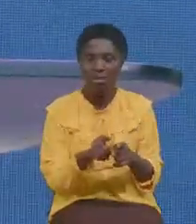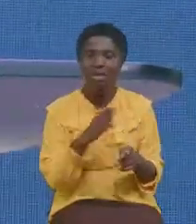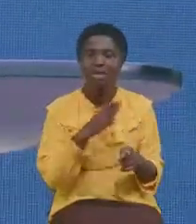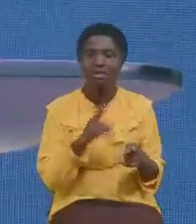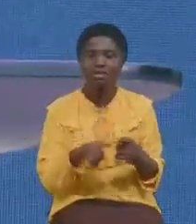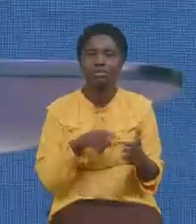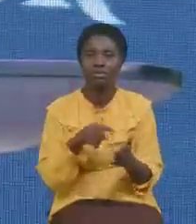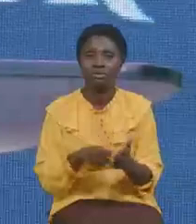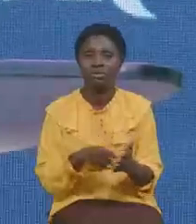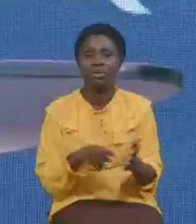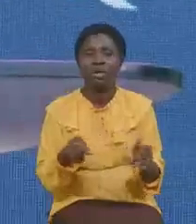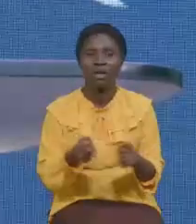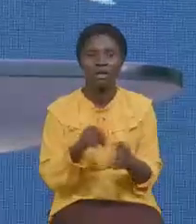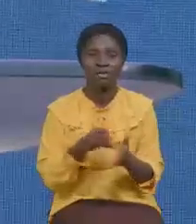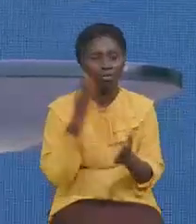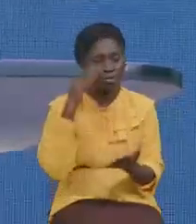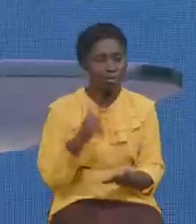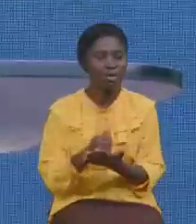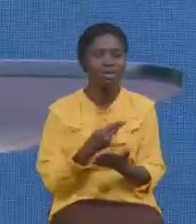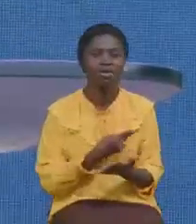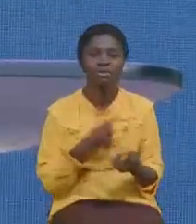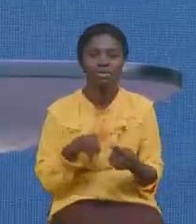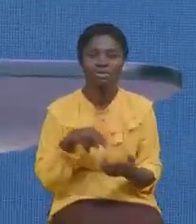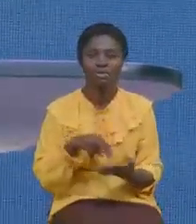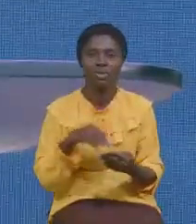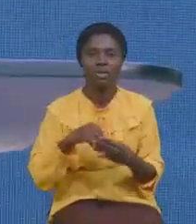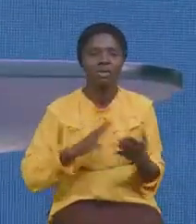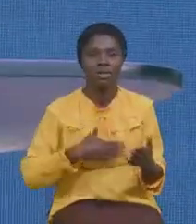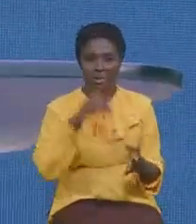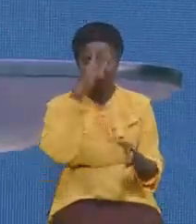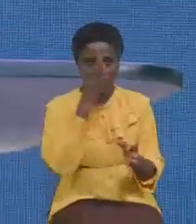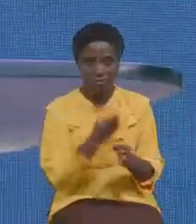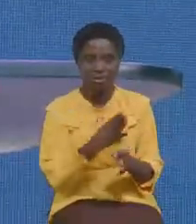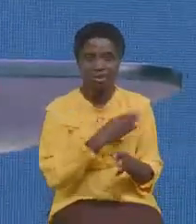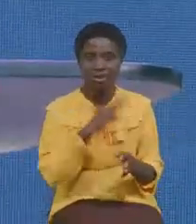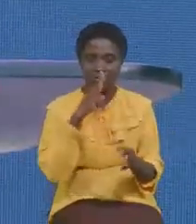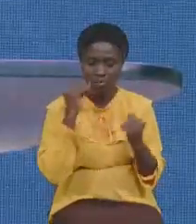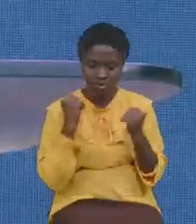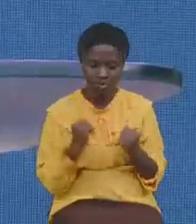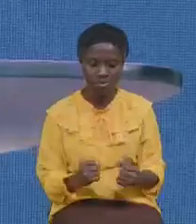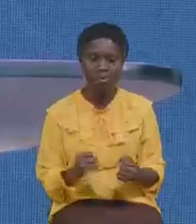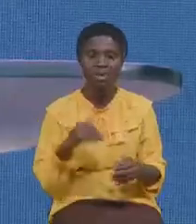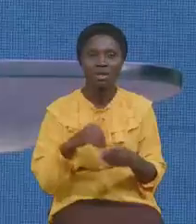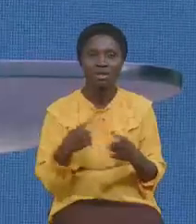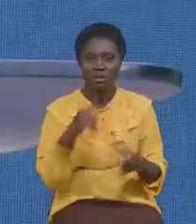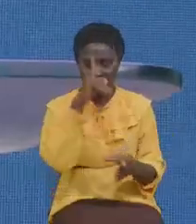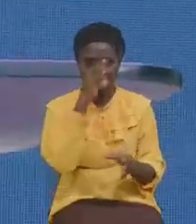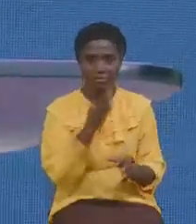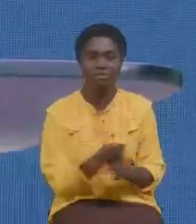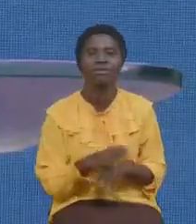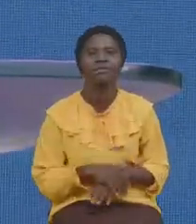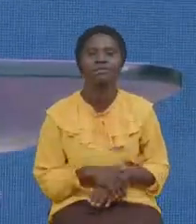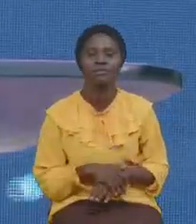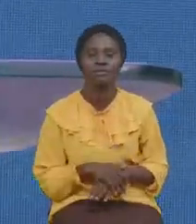in all our faith and be grounded in the faith. While we are still doing that, counselors at the